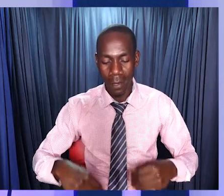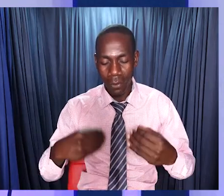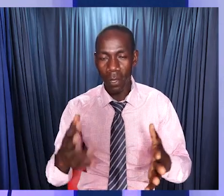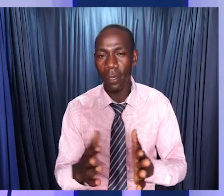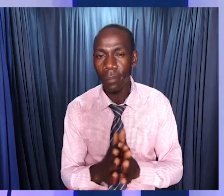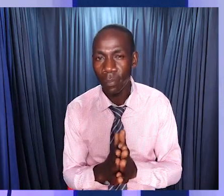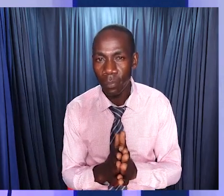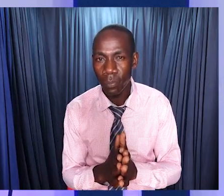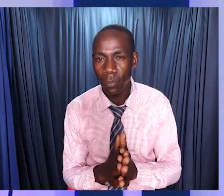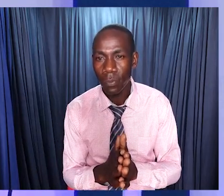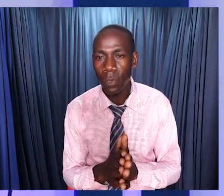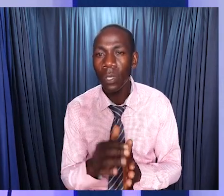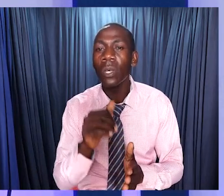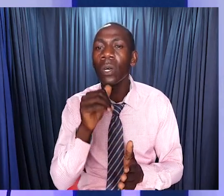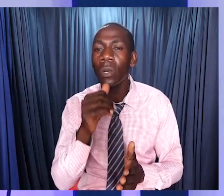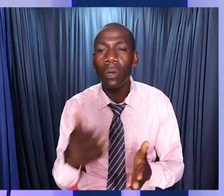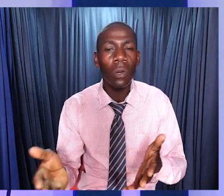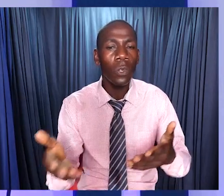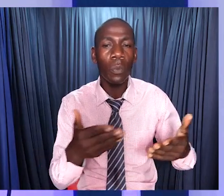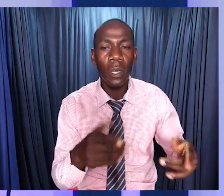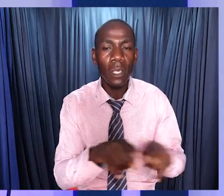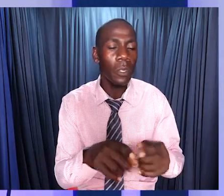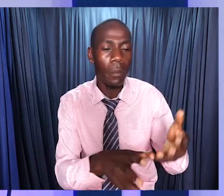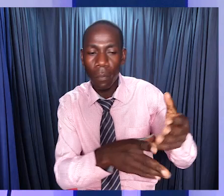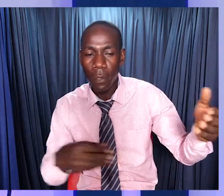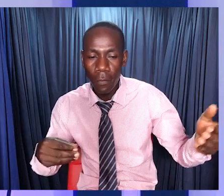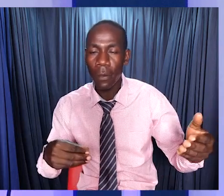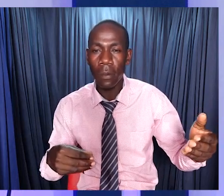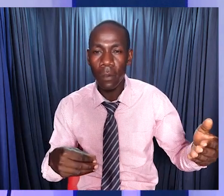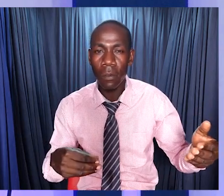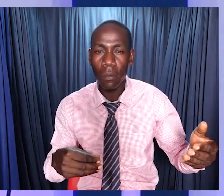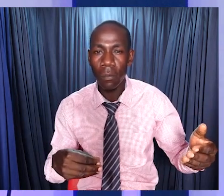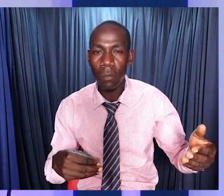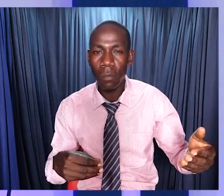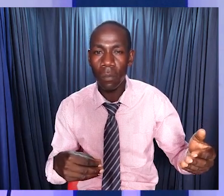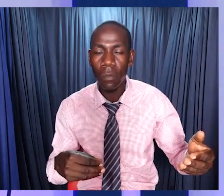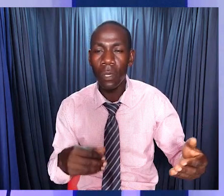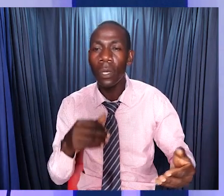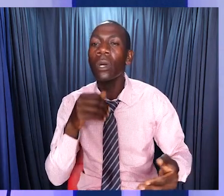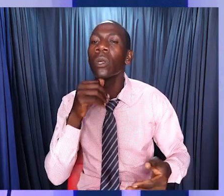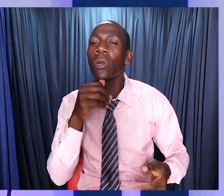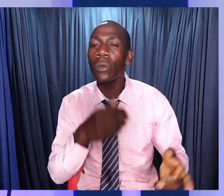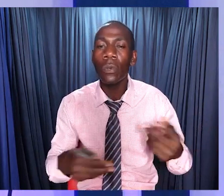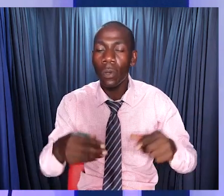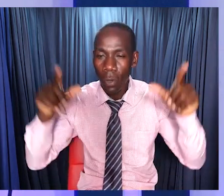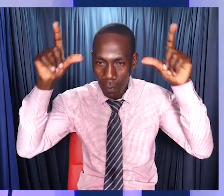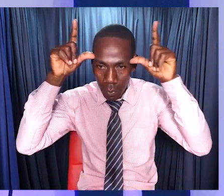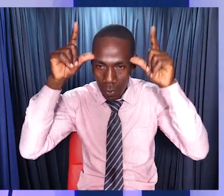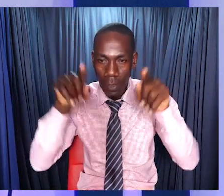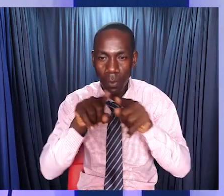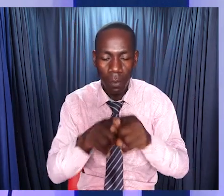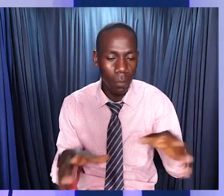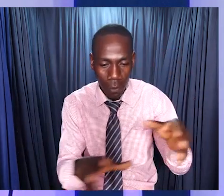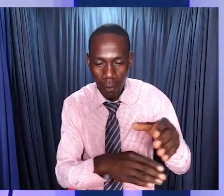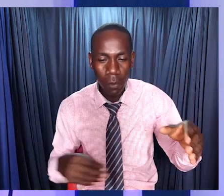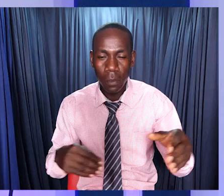Hallelujah. Hallelujah. Usilete kitu chako na kwamba wanyanganywa. Don't bring something as if you are being robbed. Usitoe mbuzi yako kana kwamba wanyanganywa. Don't give your